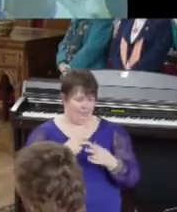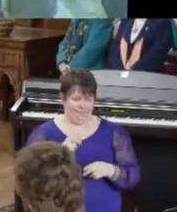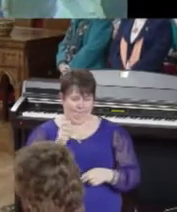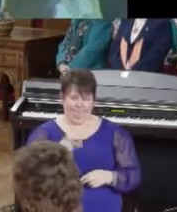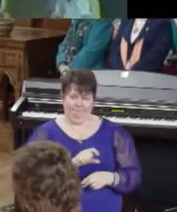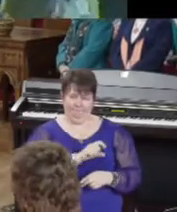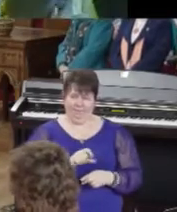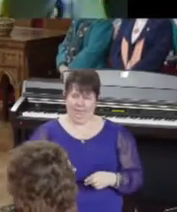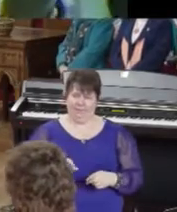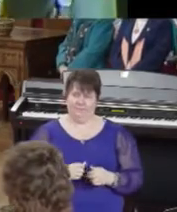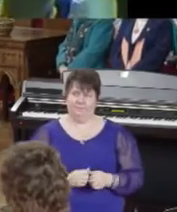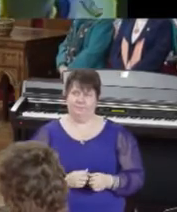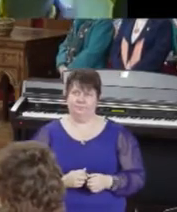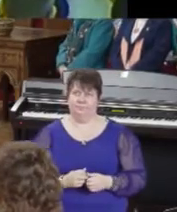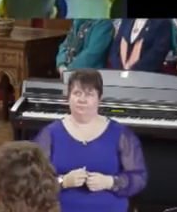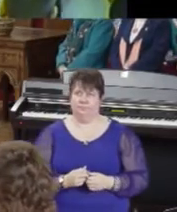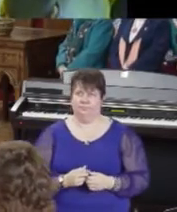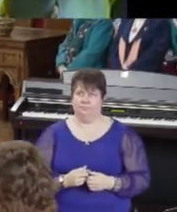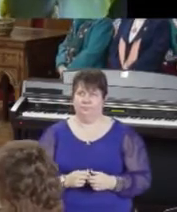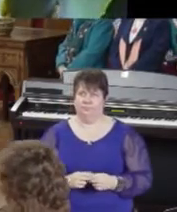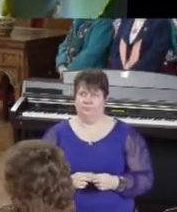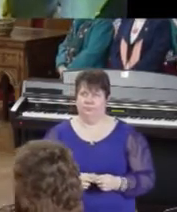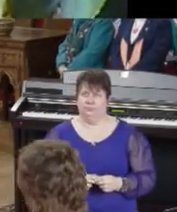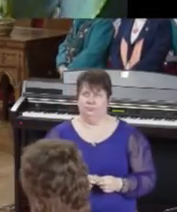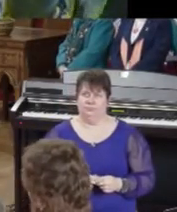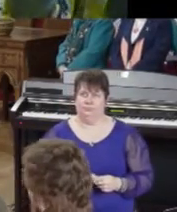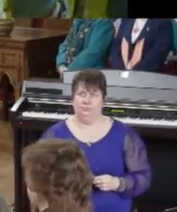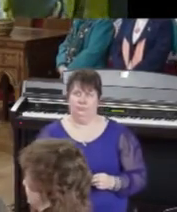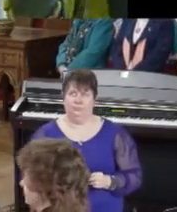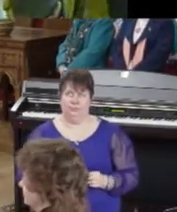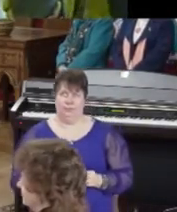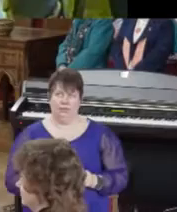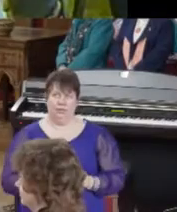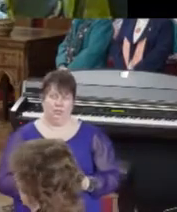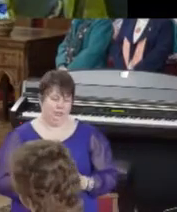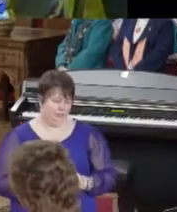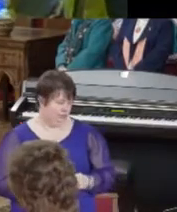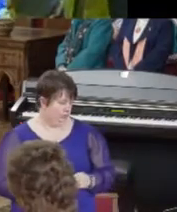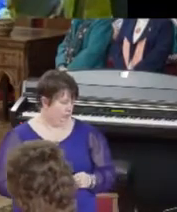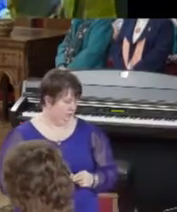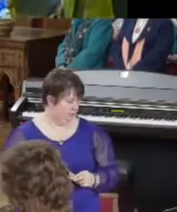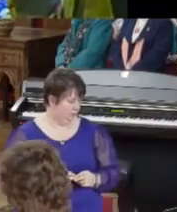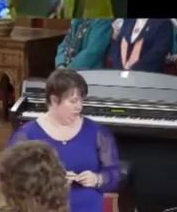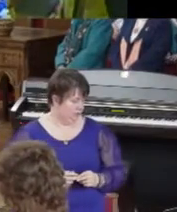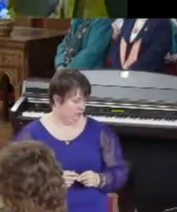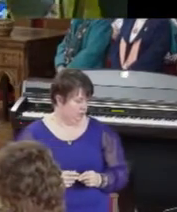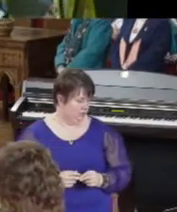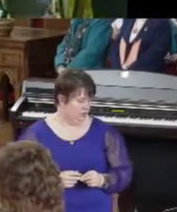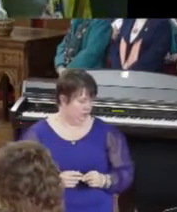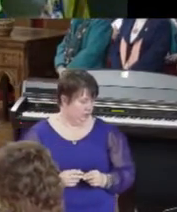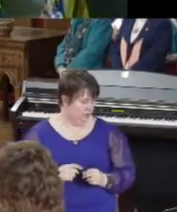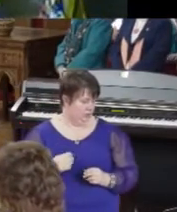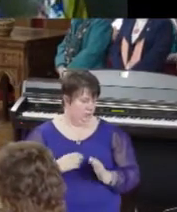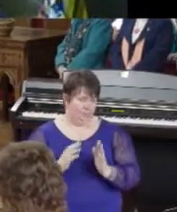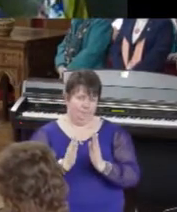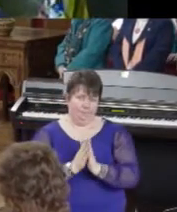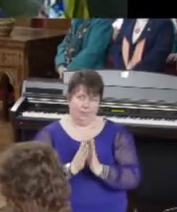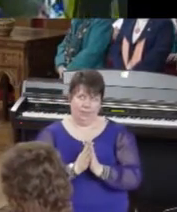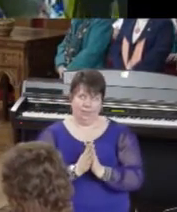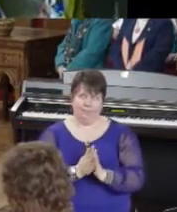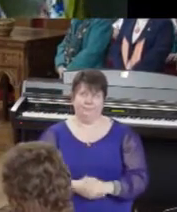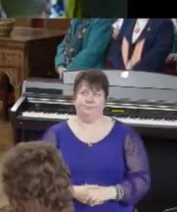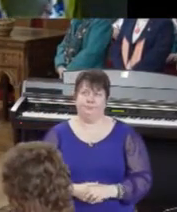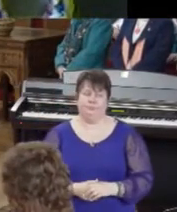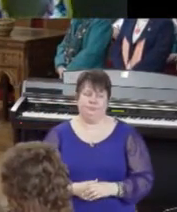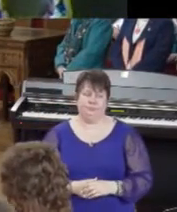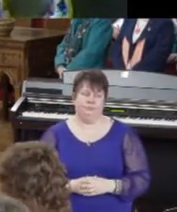from thousands of years ago, called appear on the screens. The Lord bless you and keep you as we pray God's blessing on